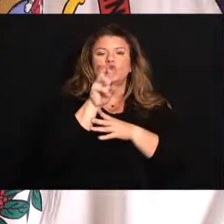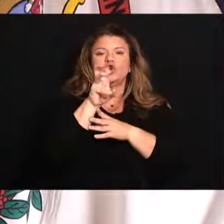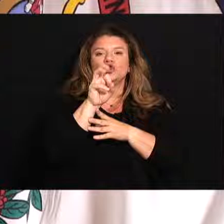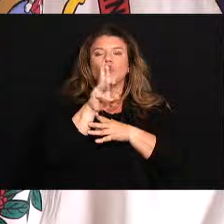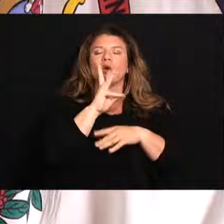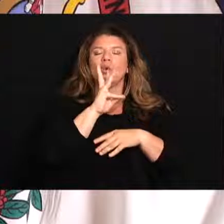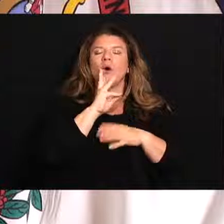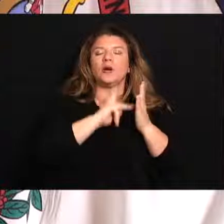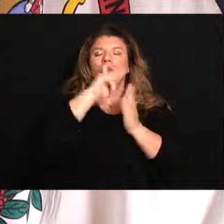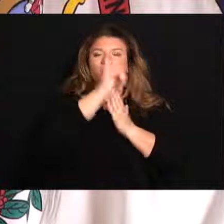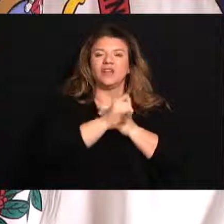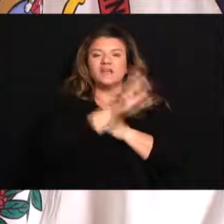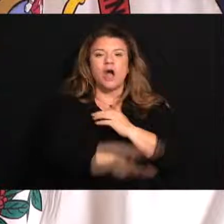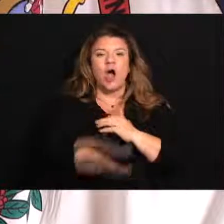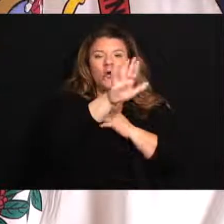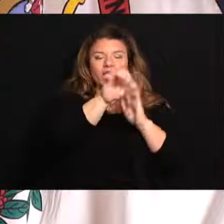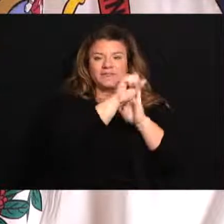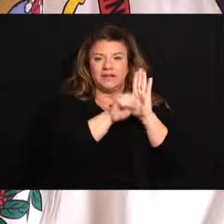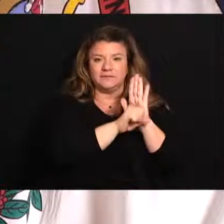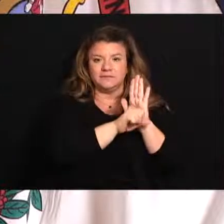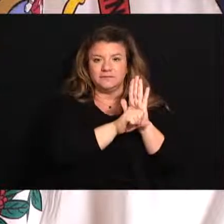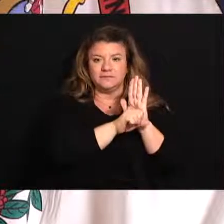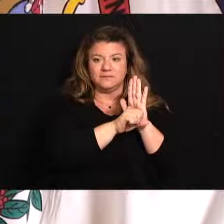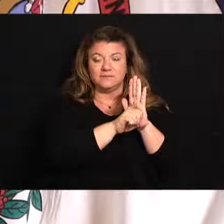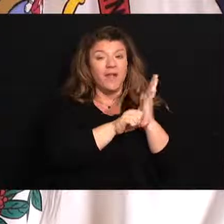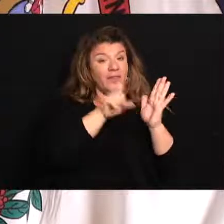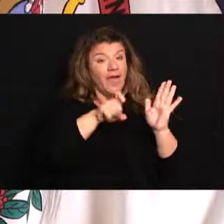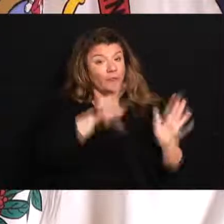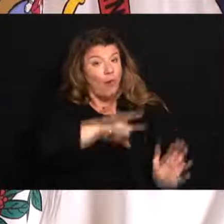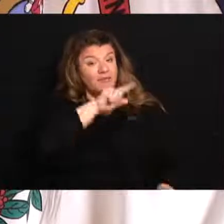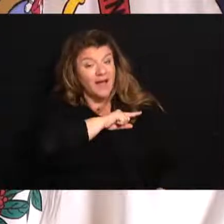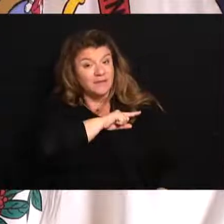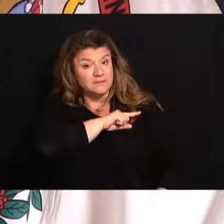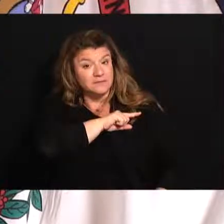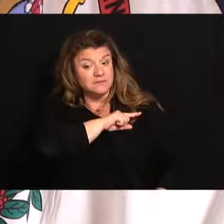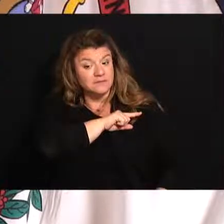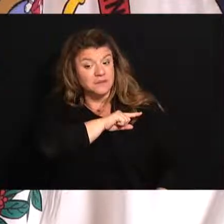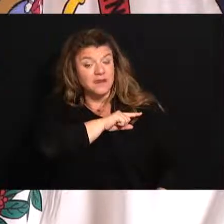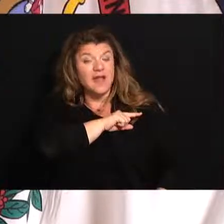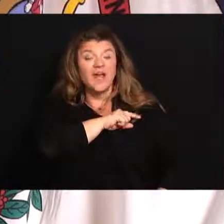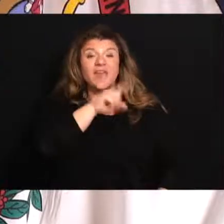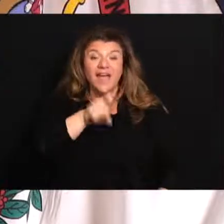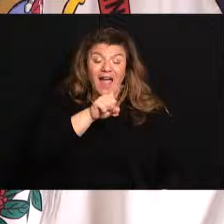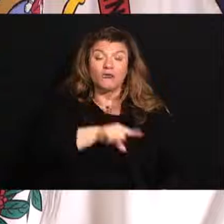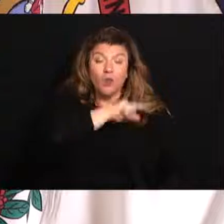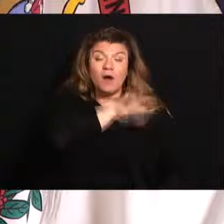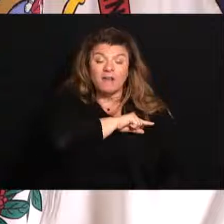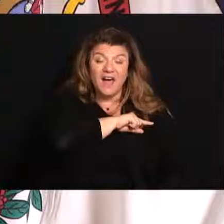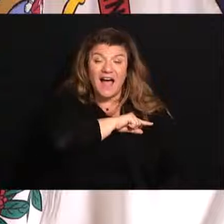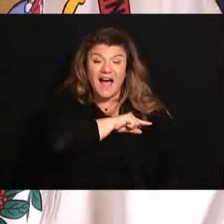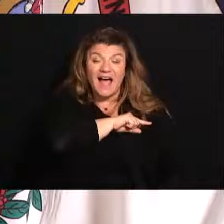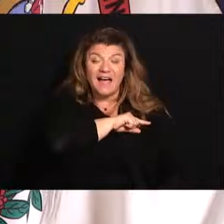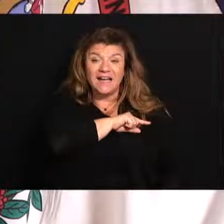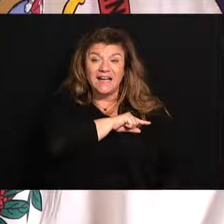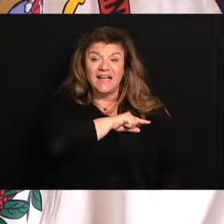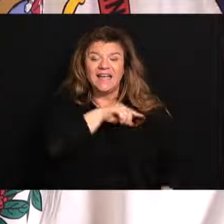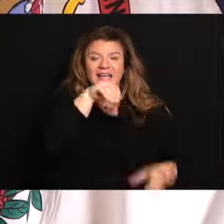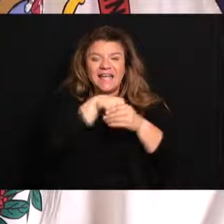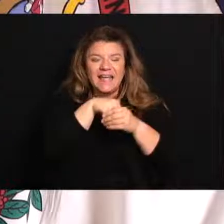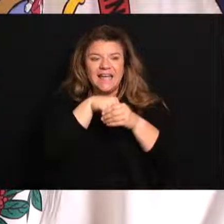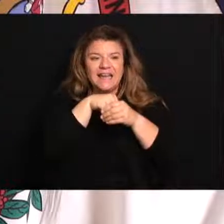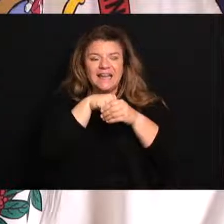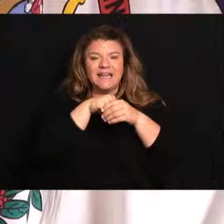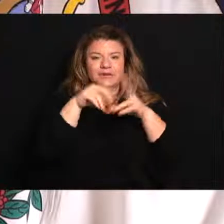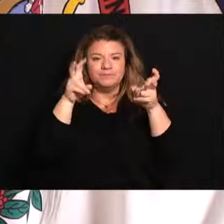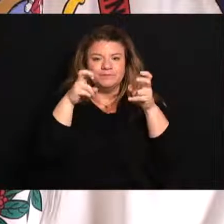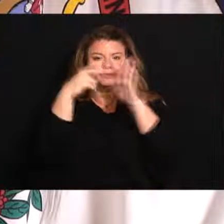all across our state. Now they got to qualify, and they got to qualify within the terms and